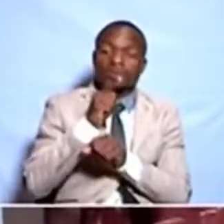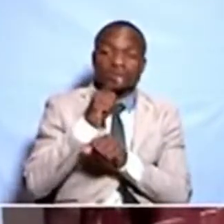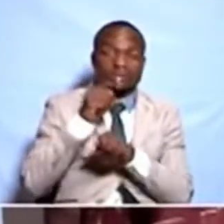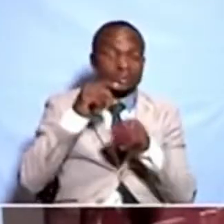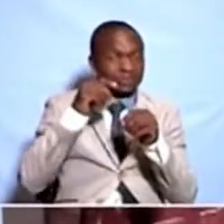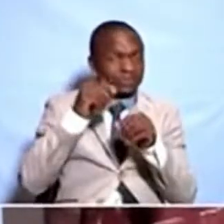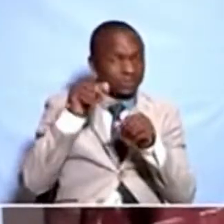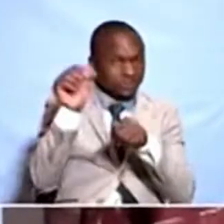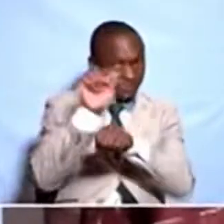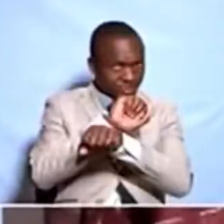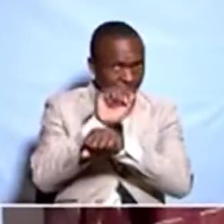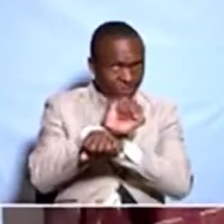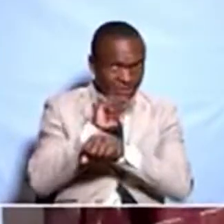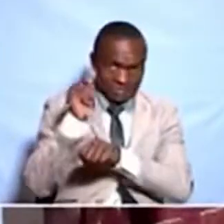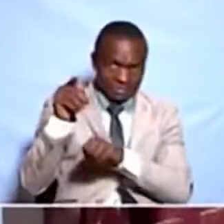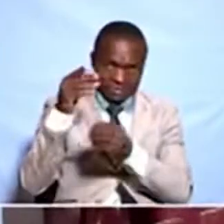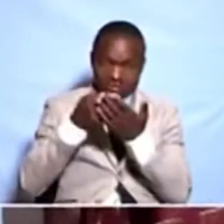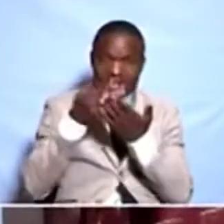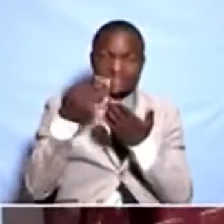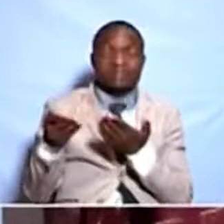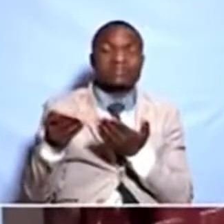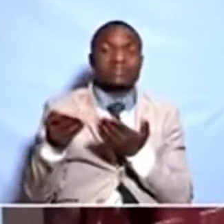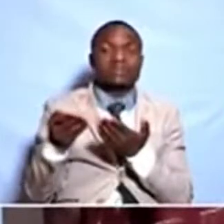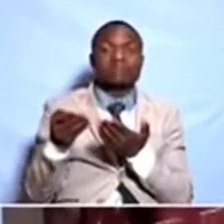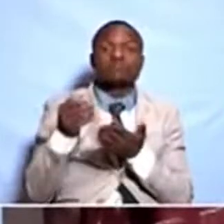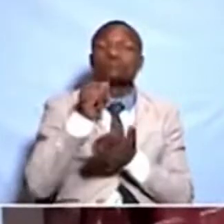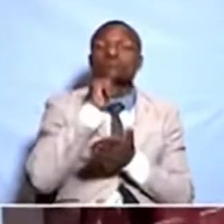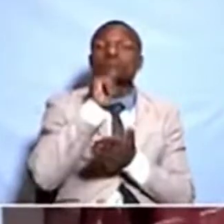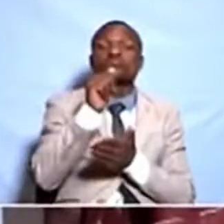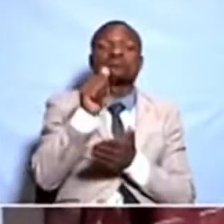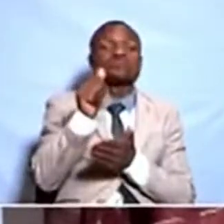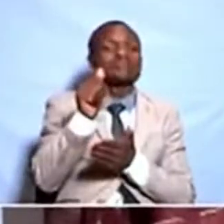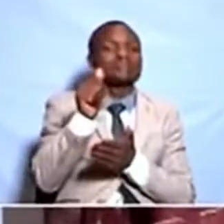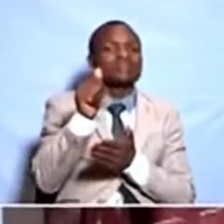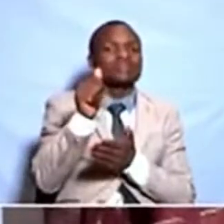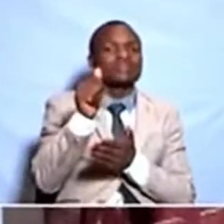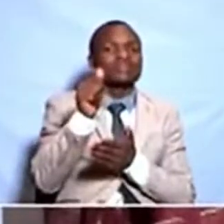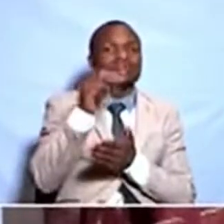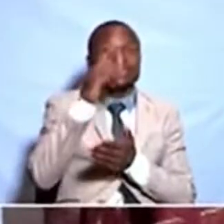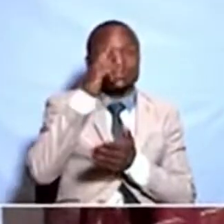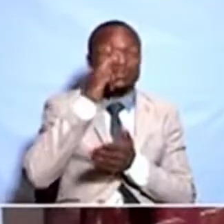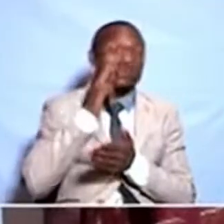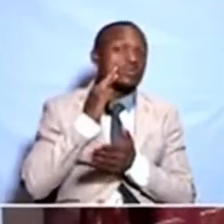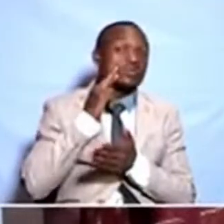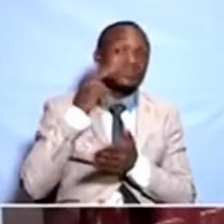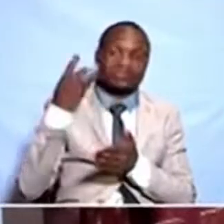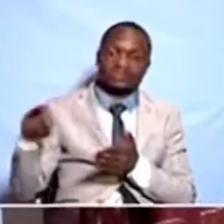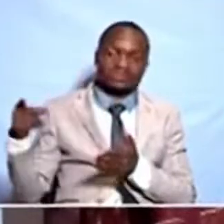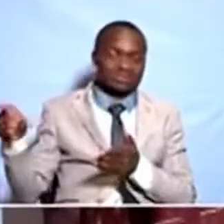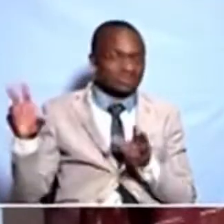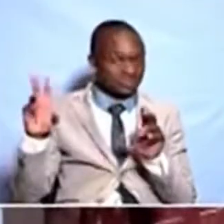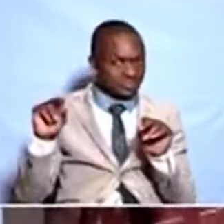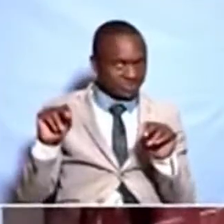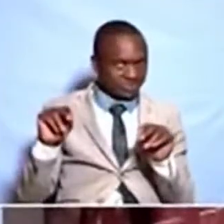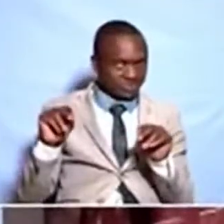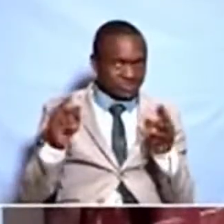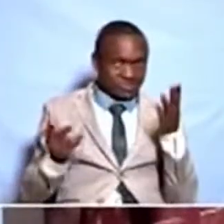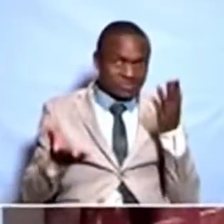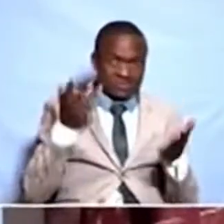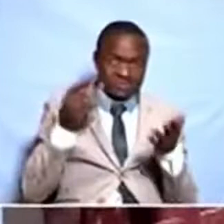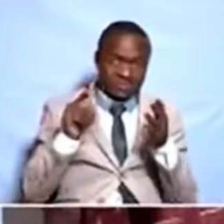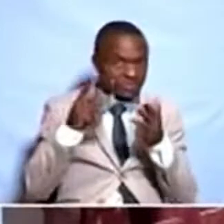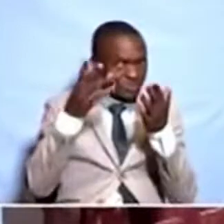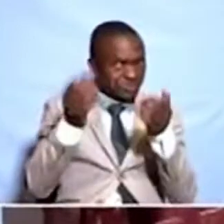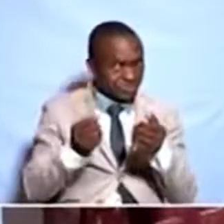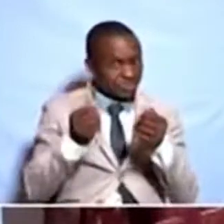you are buying is not actually a stolen vehicle, property, okay, or maybe a wanted